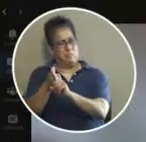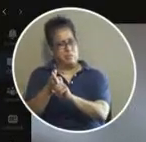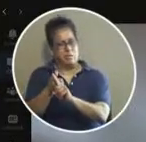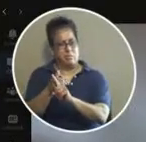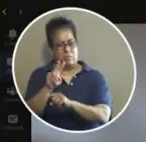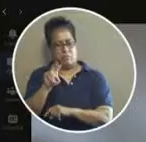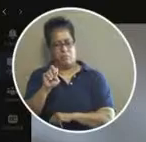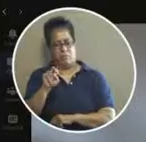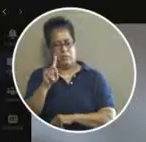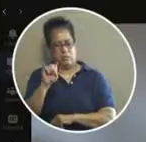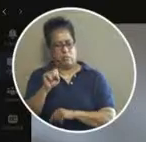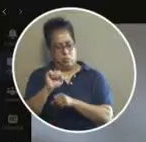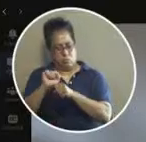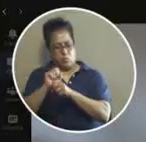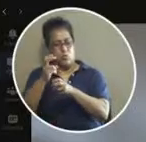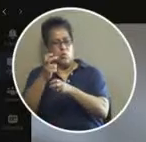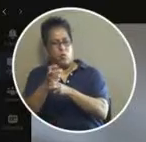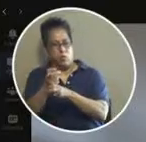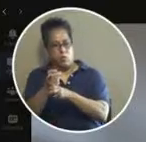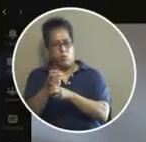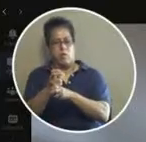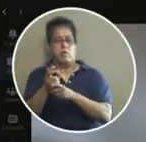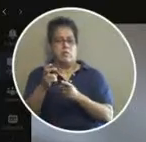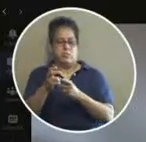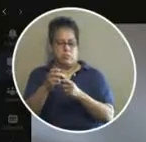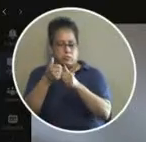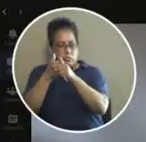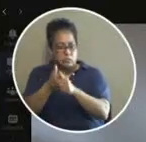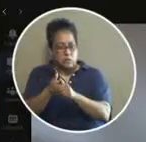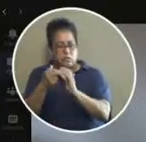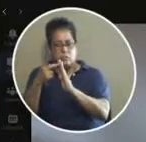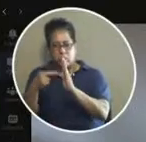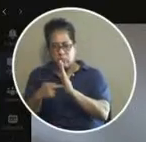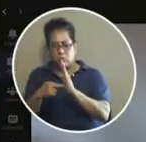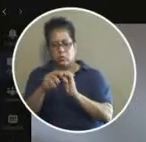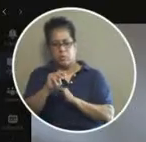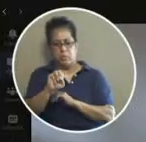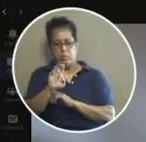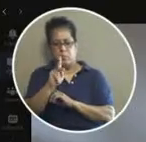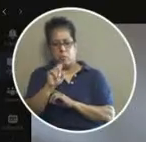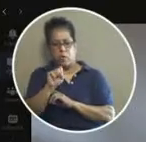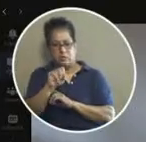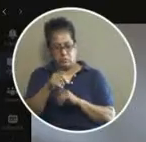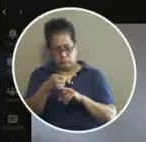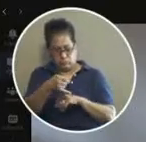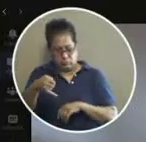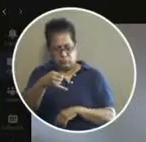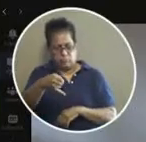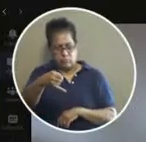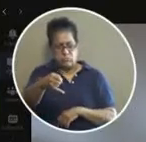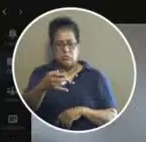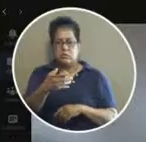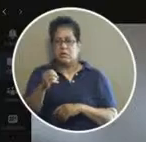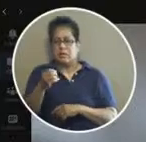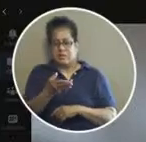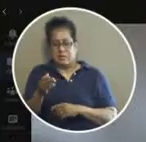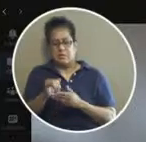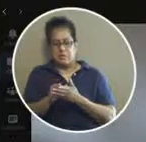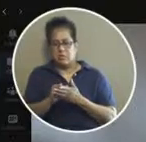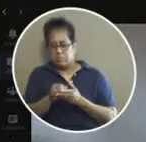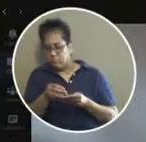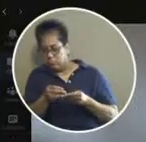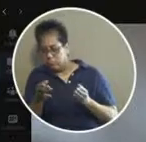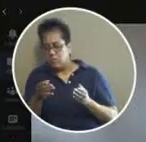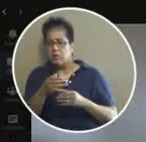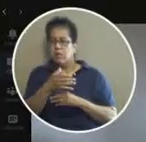worked very hard on creating the guidelines, the markings, and the brochures that they would be handing out, and